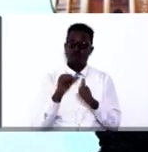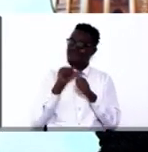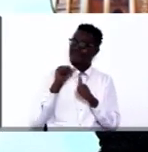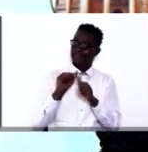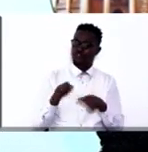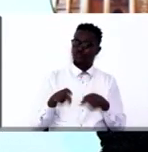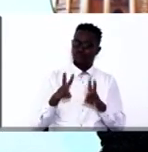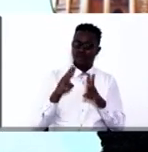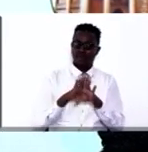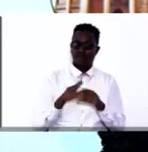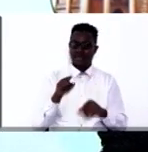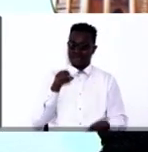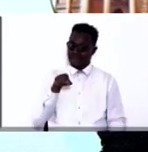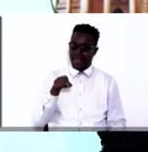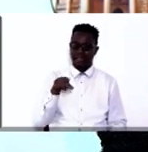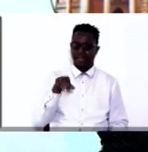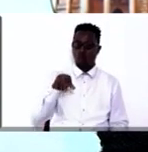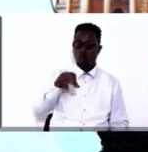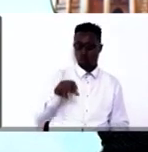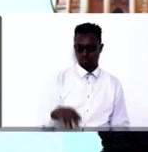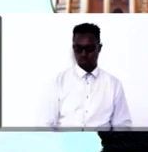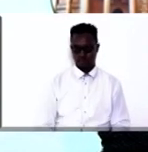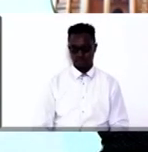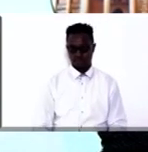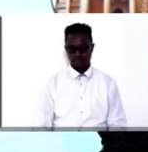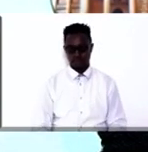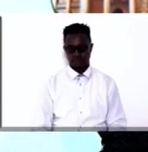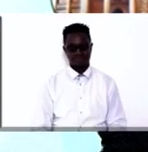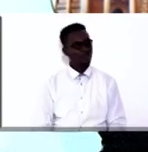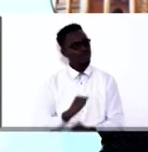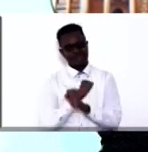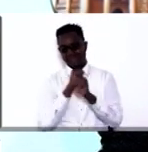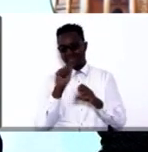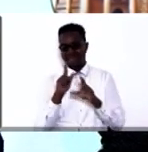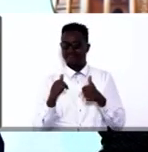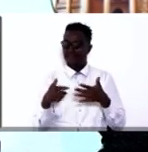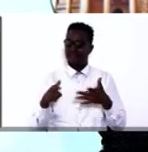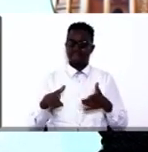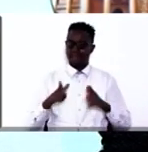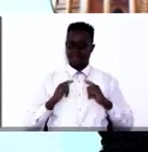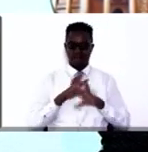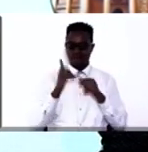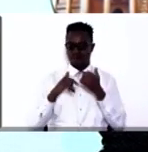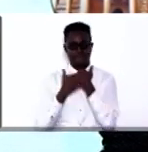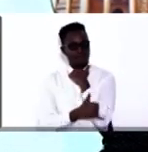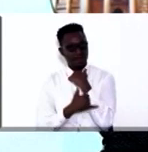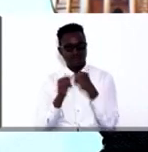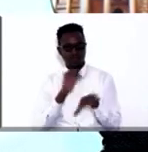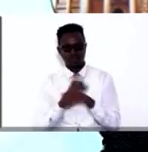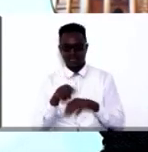scenario, Naele walk. We will not allow our country and our province to descend into